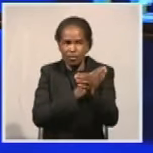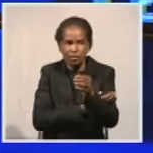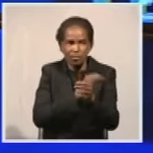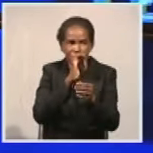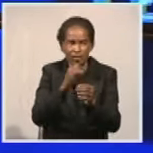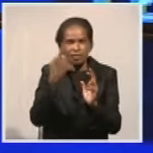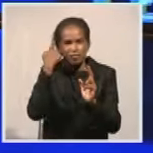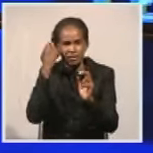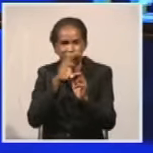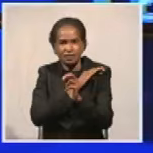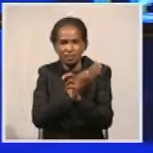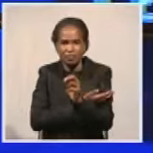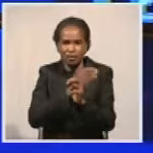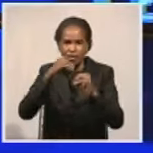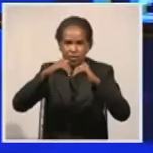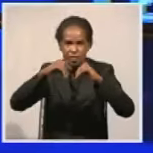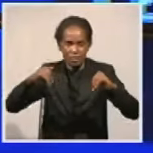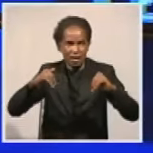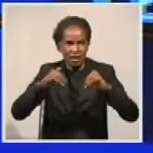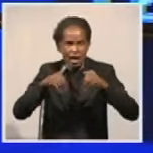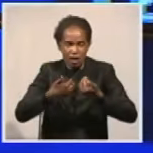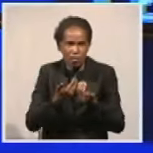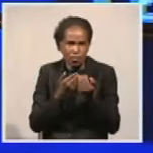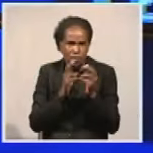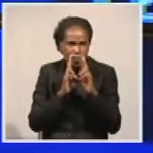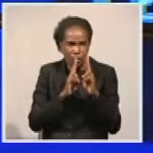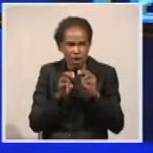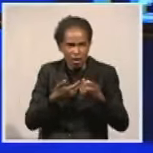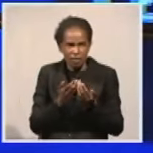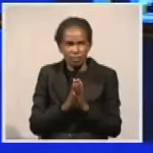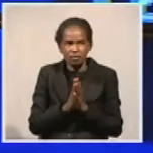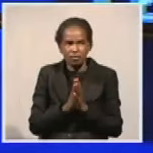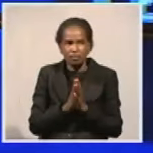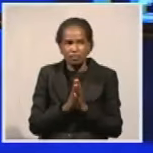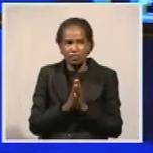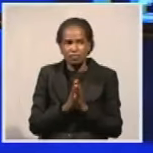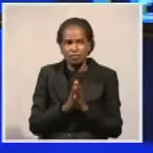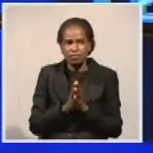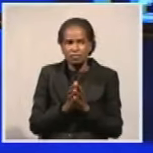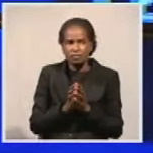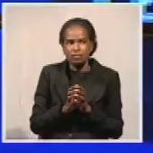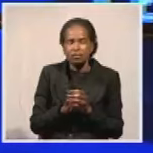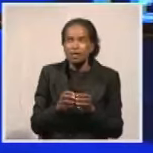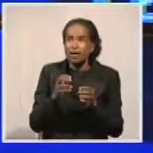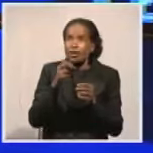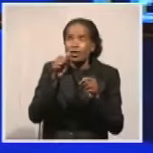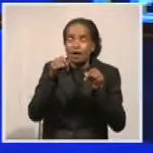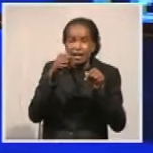We were also consulting many other known progressive